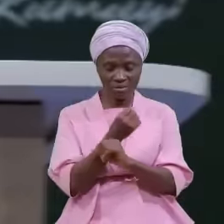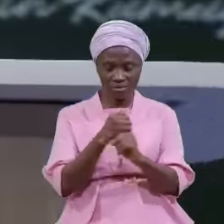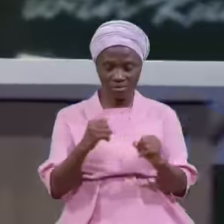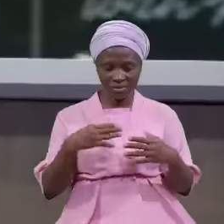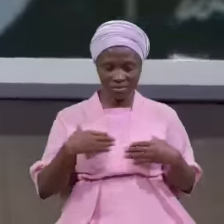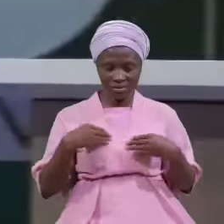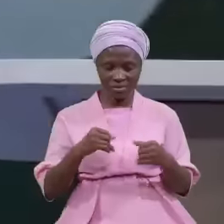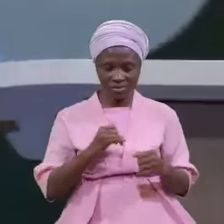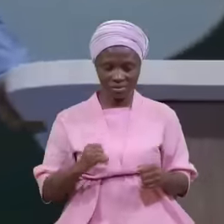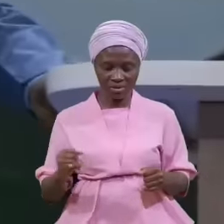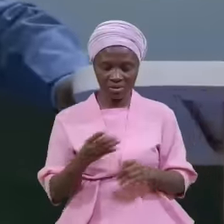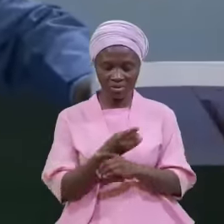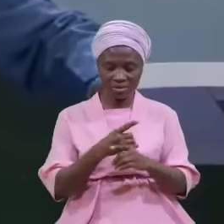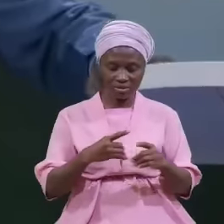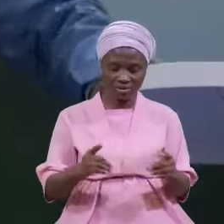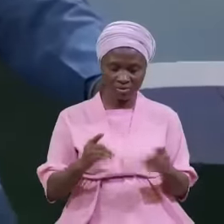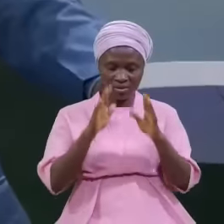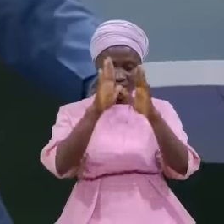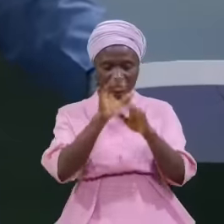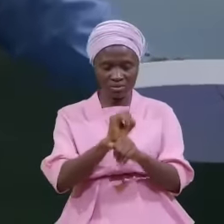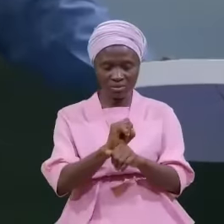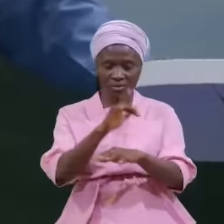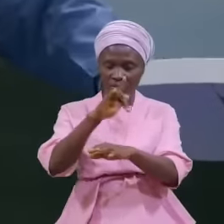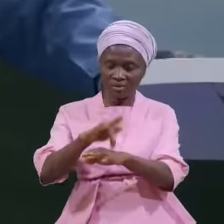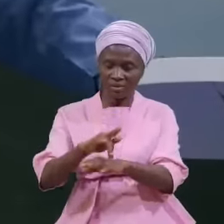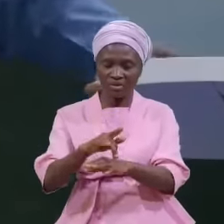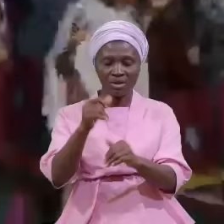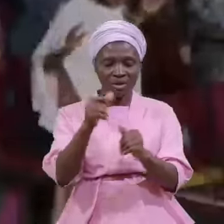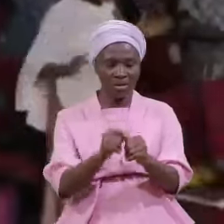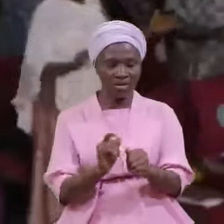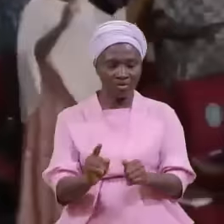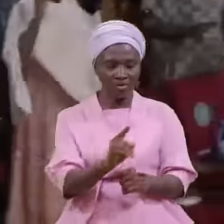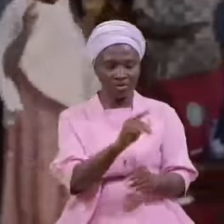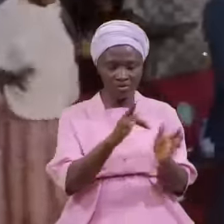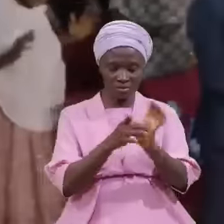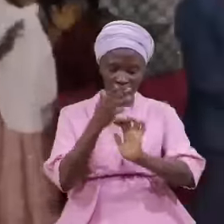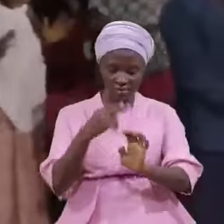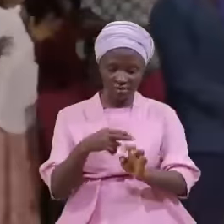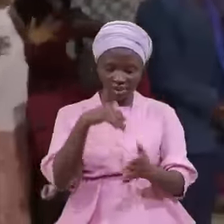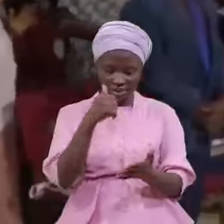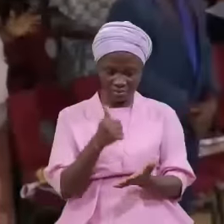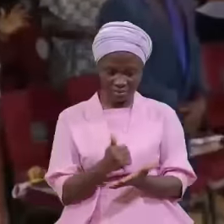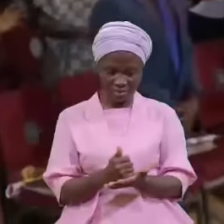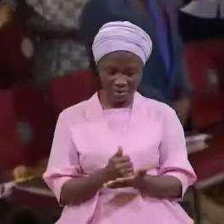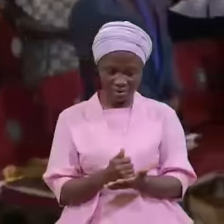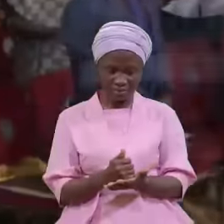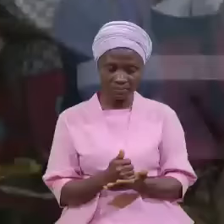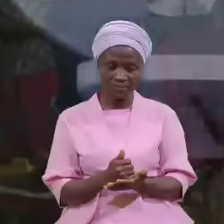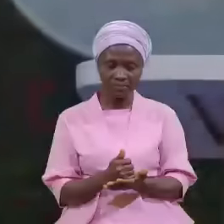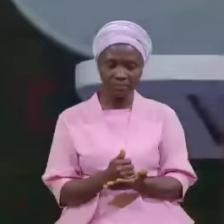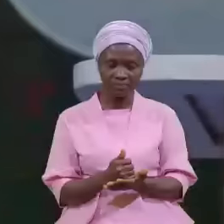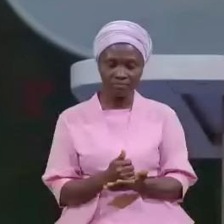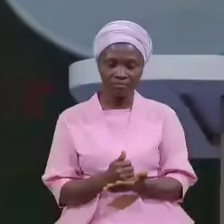with miracle, reach out to everyone in Jesus' name. Here at the